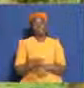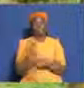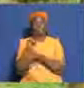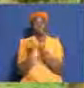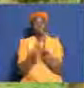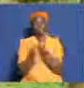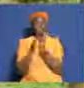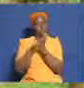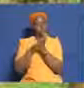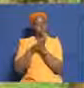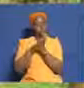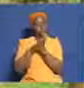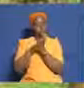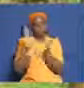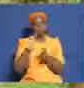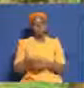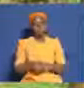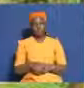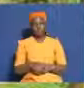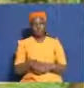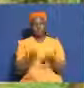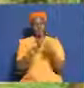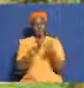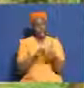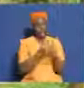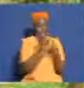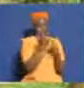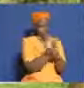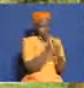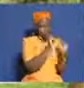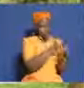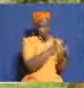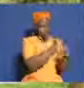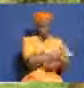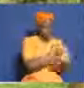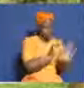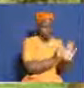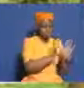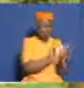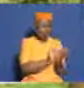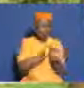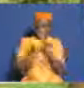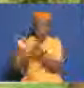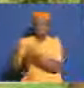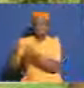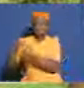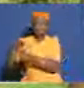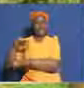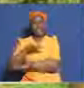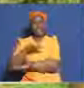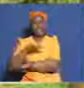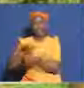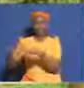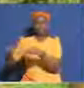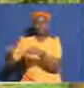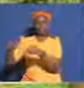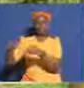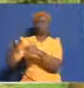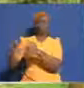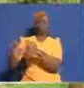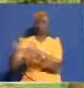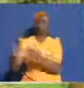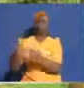mtoto anaweza kutoka shuleni masaa ya jioni unamkukuta kwa boda. Na unashindwa sasa darasa